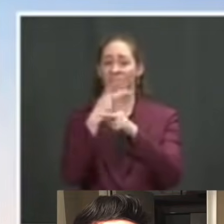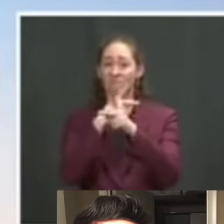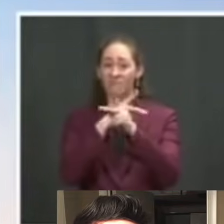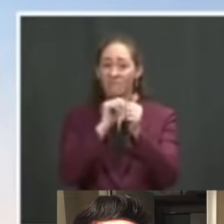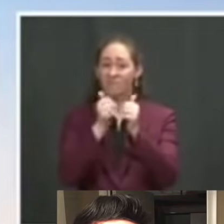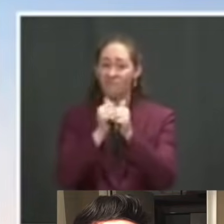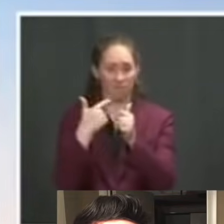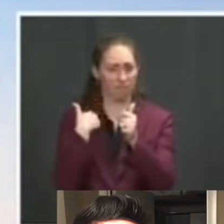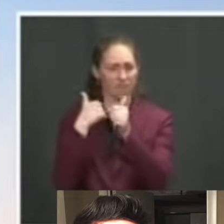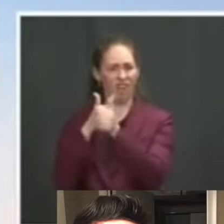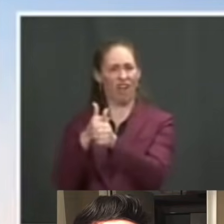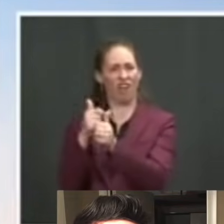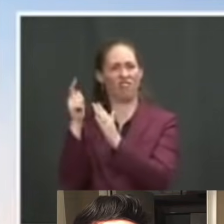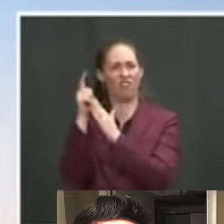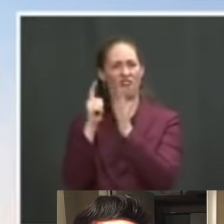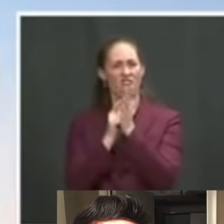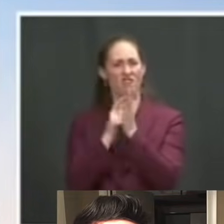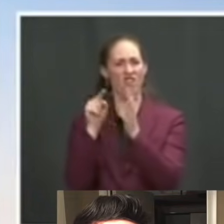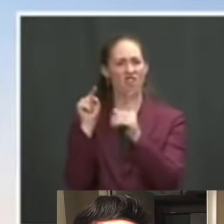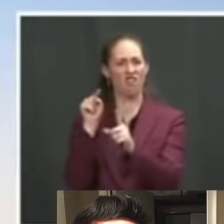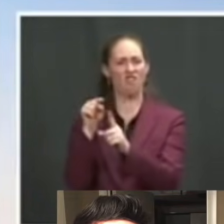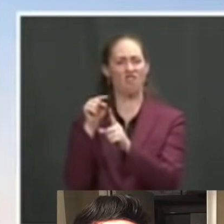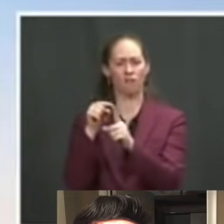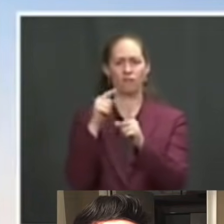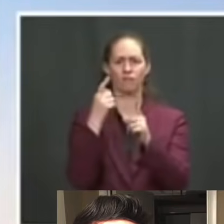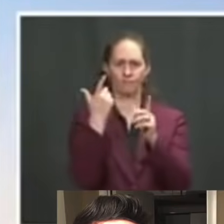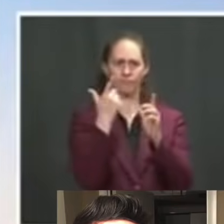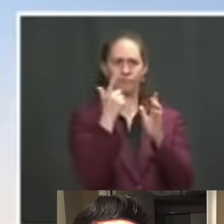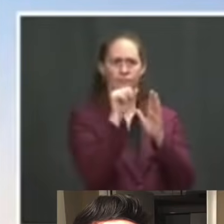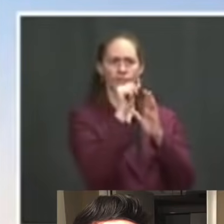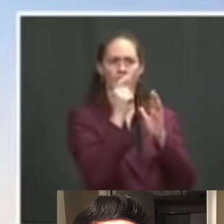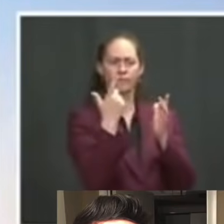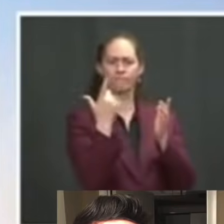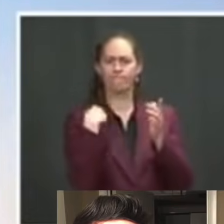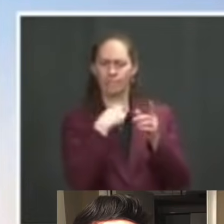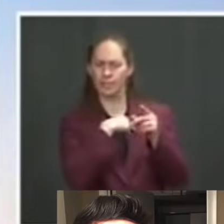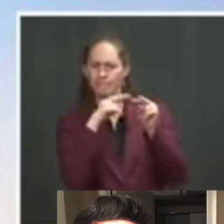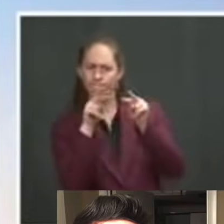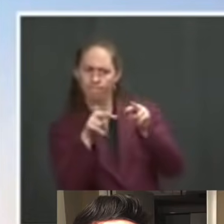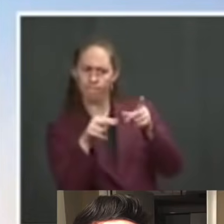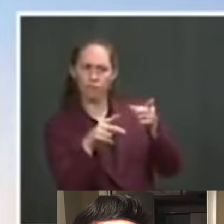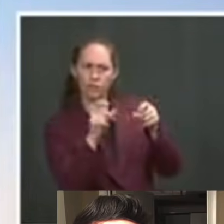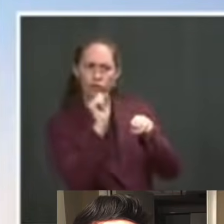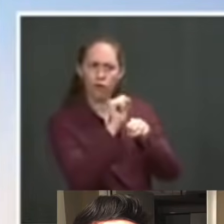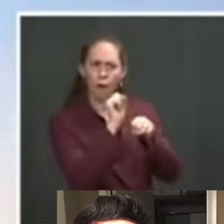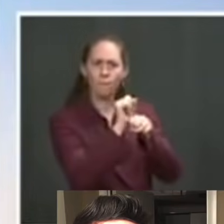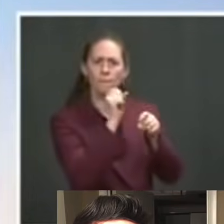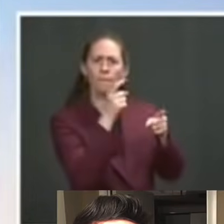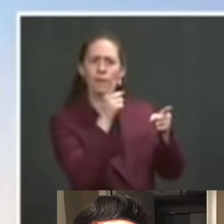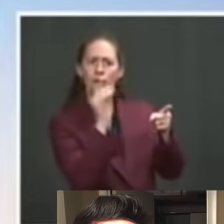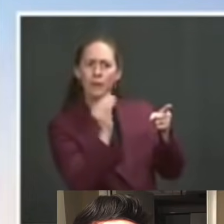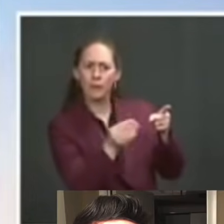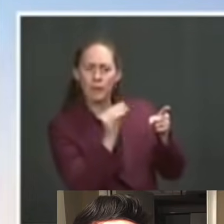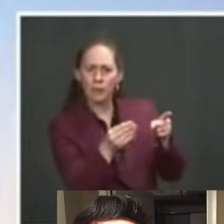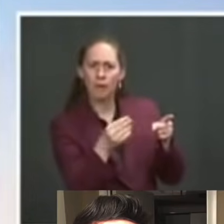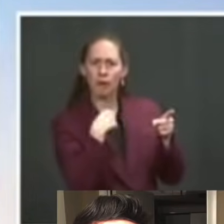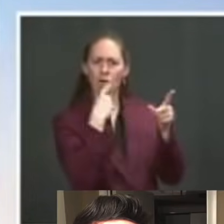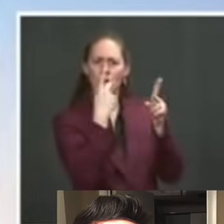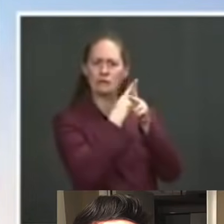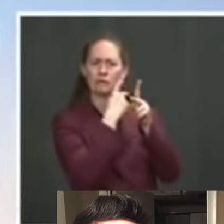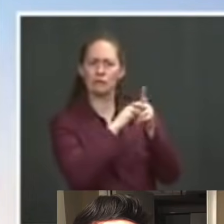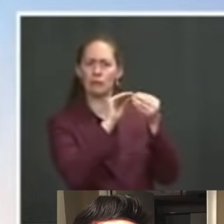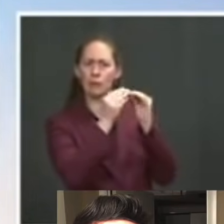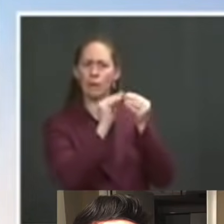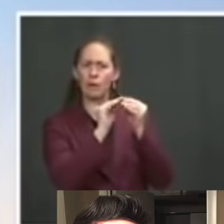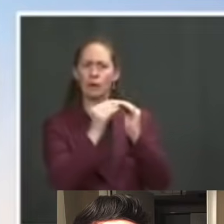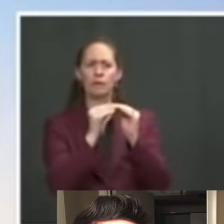unemployed people in states in the last 3 months of 2020. So that's how the determination was made from state to state. So for California or any